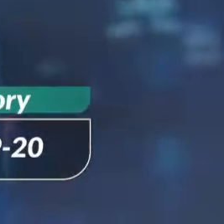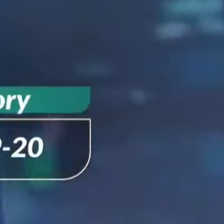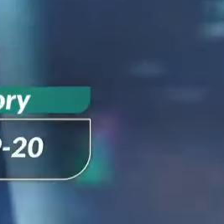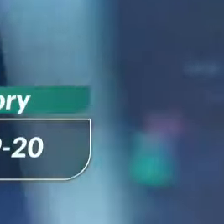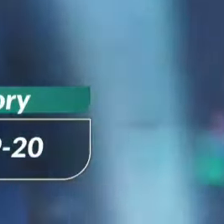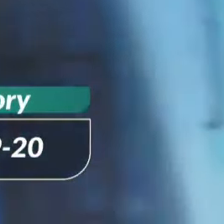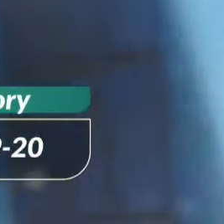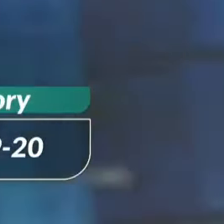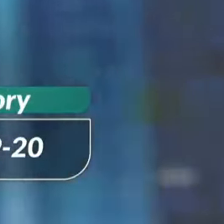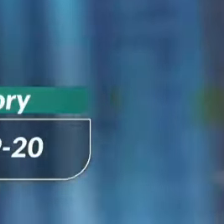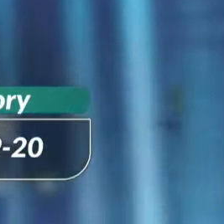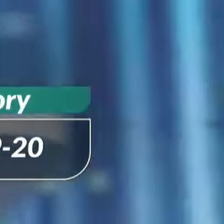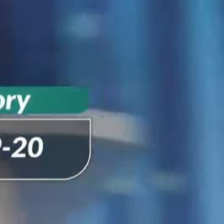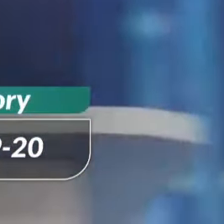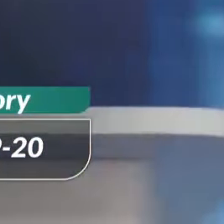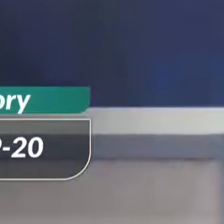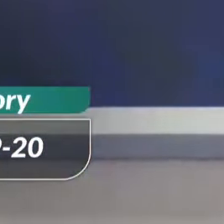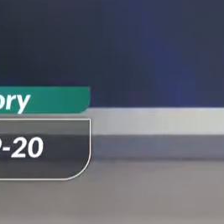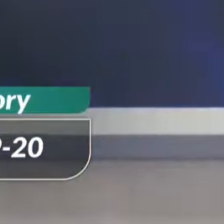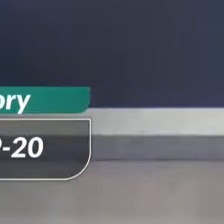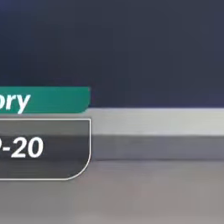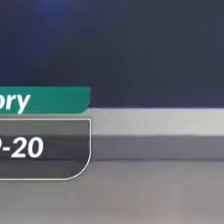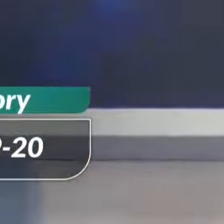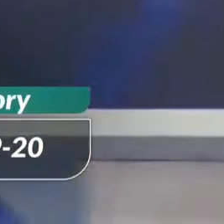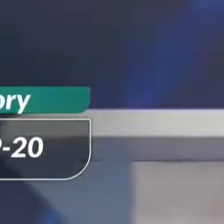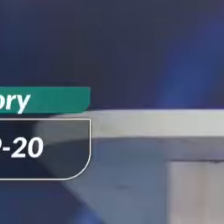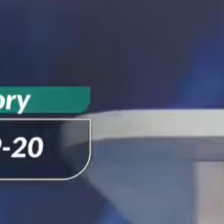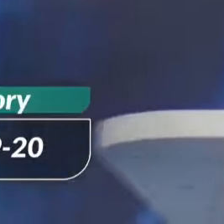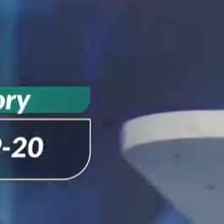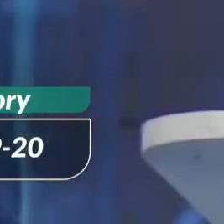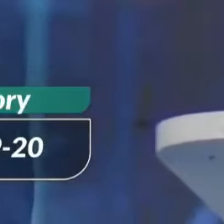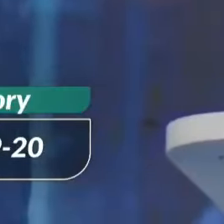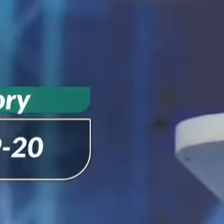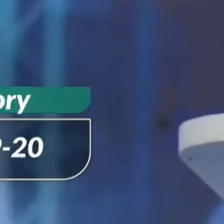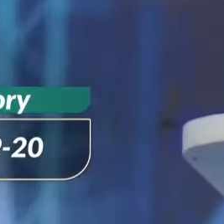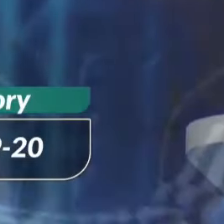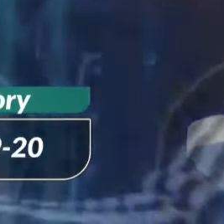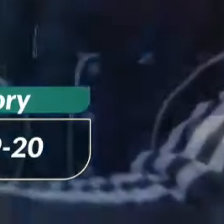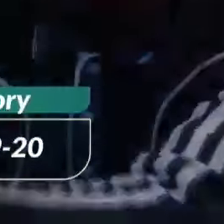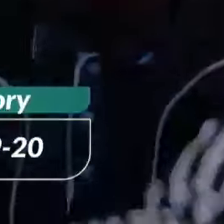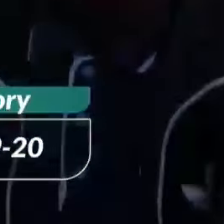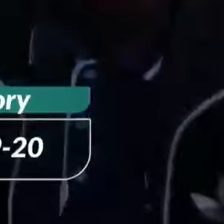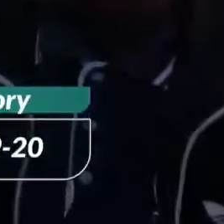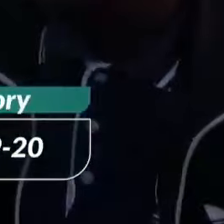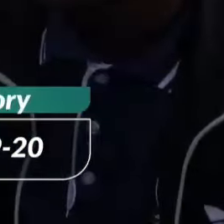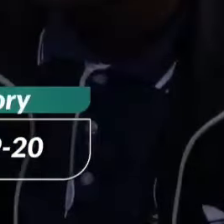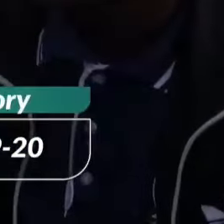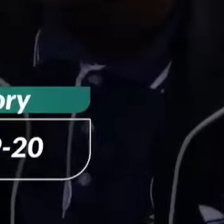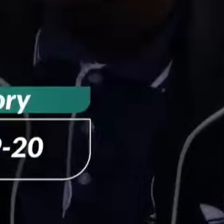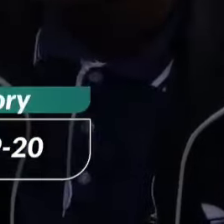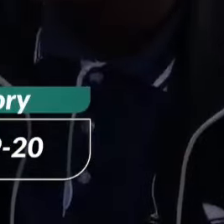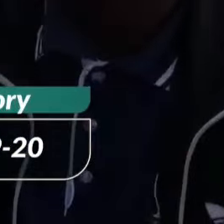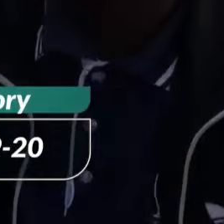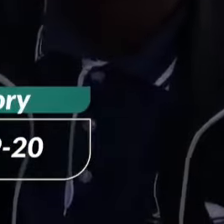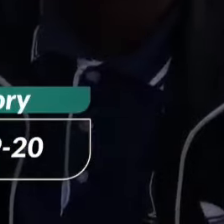empowered by the master. What could you do without that power coming from on high. What could you